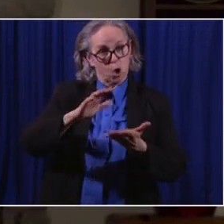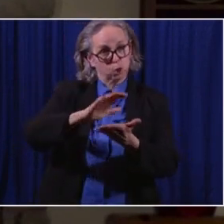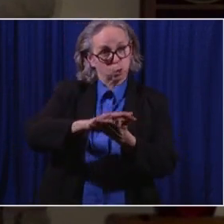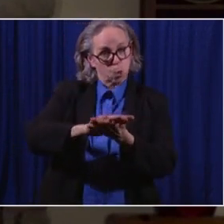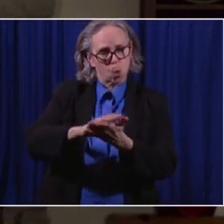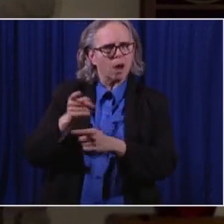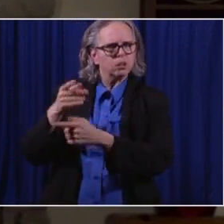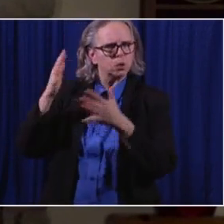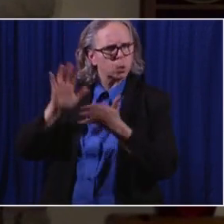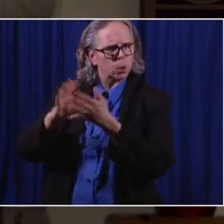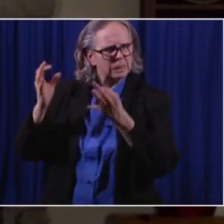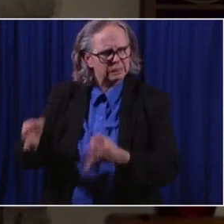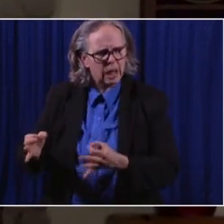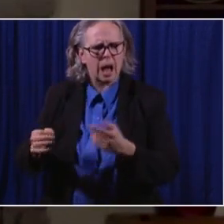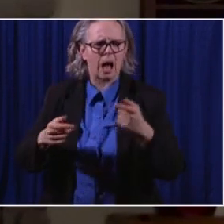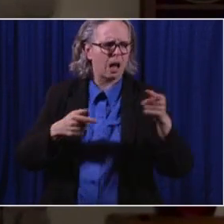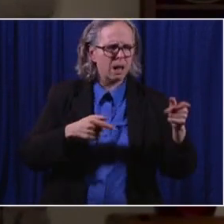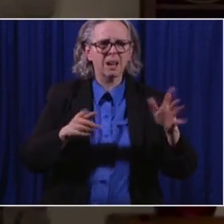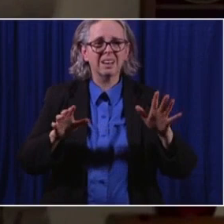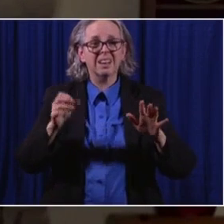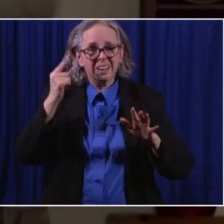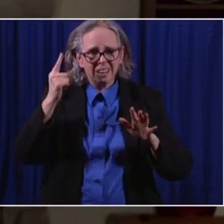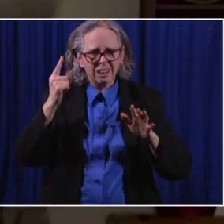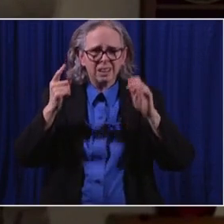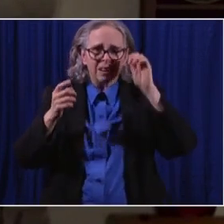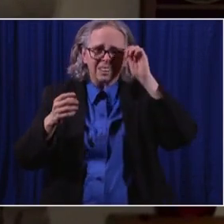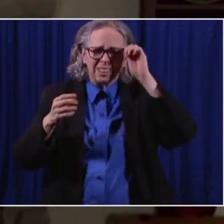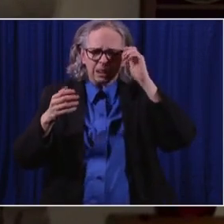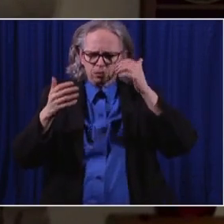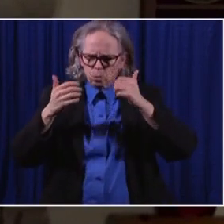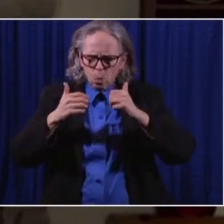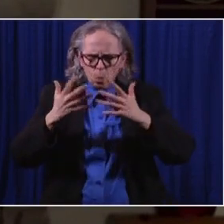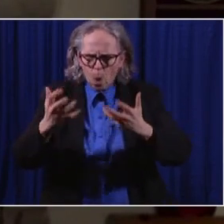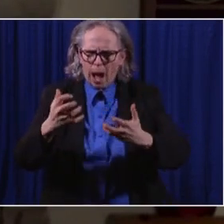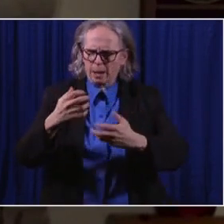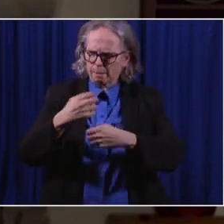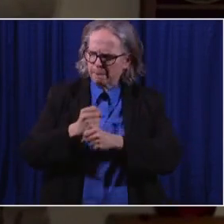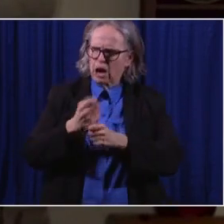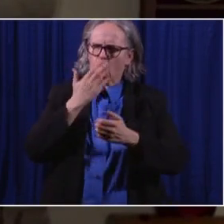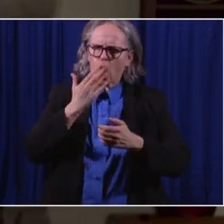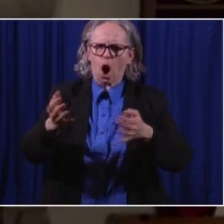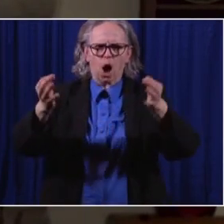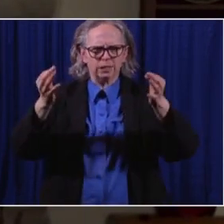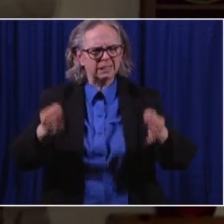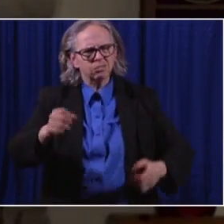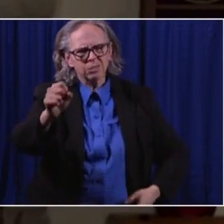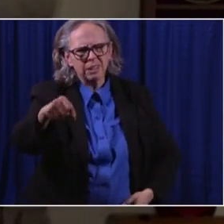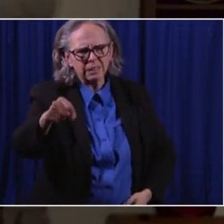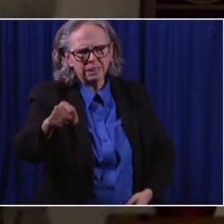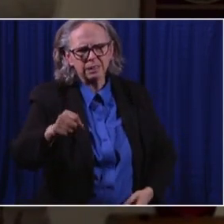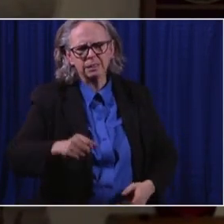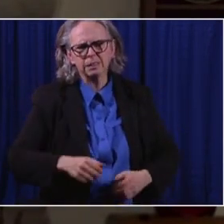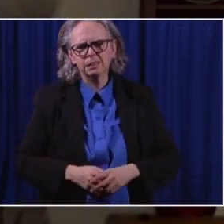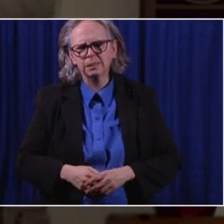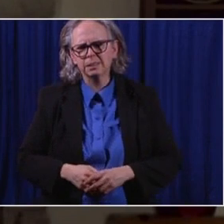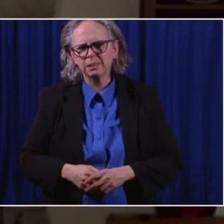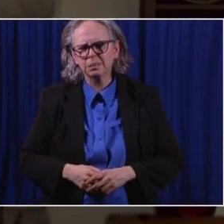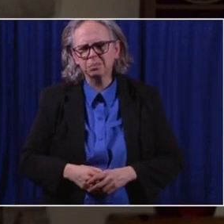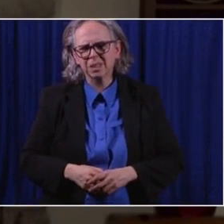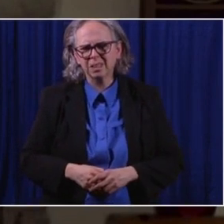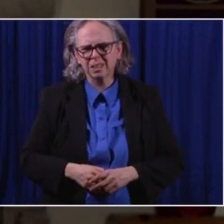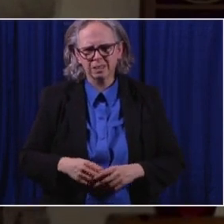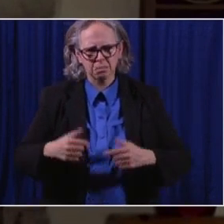and they've been made in good faith by everyone. But I believe